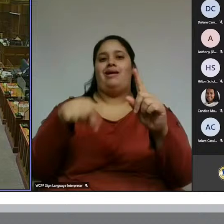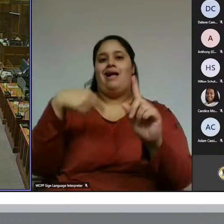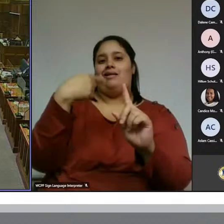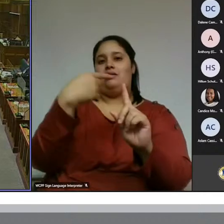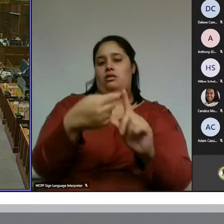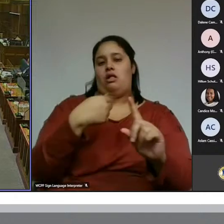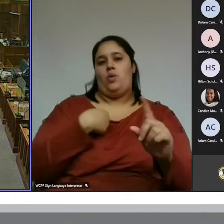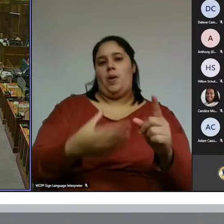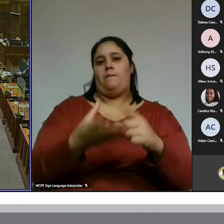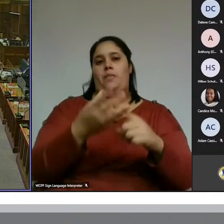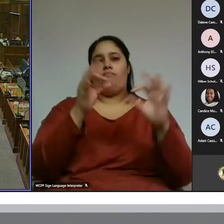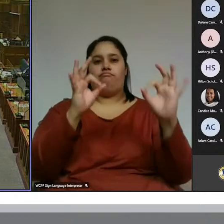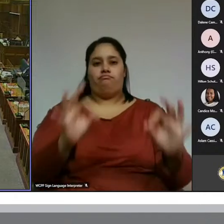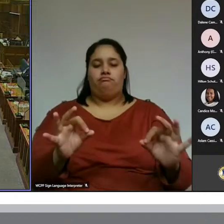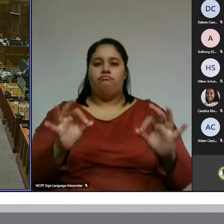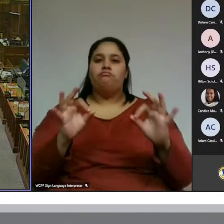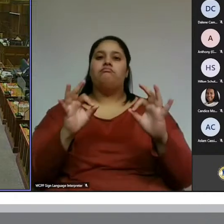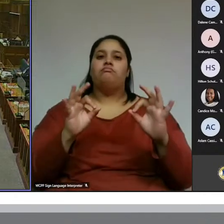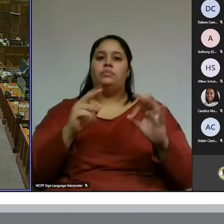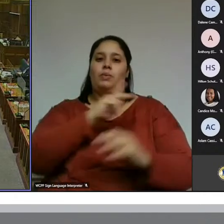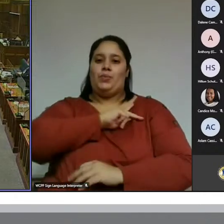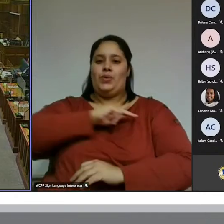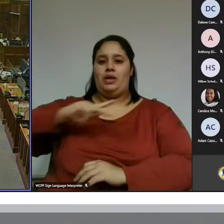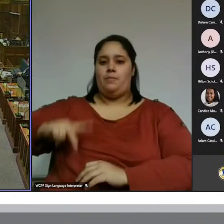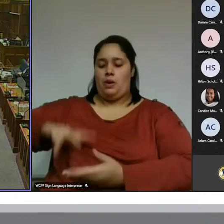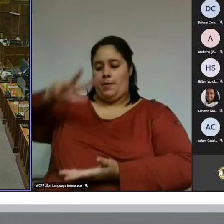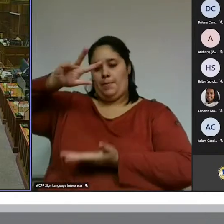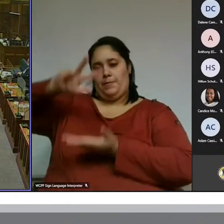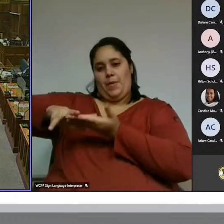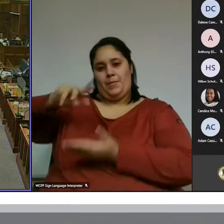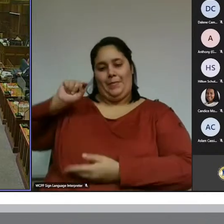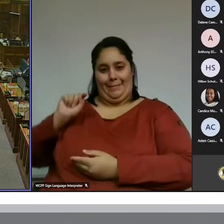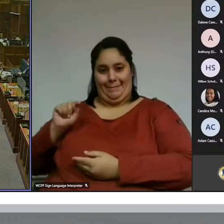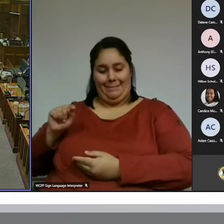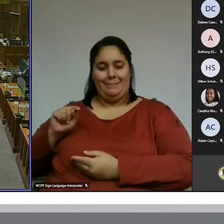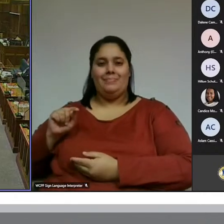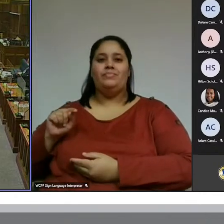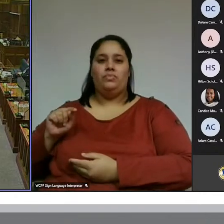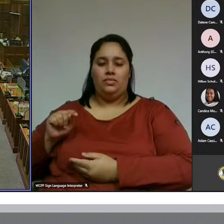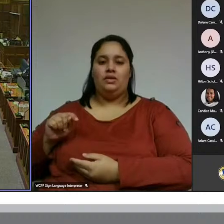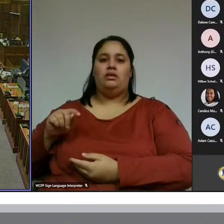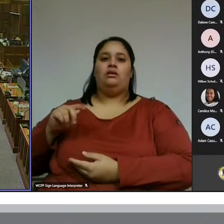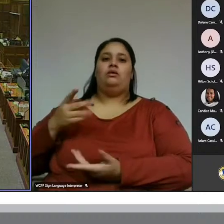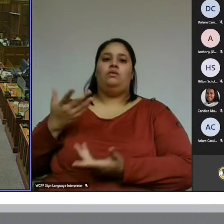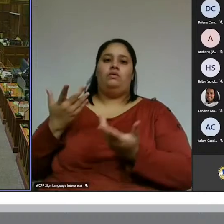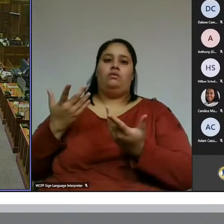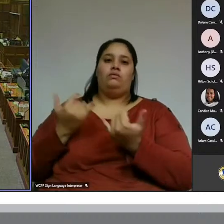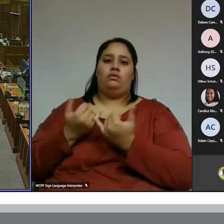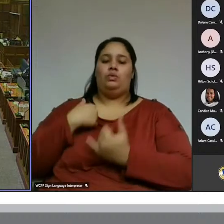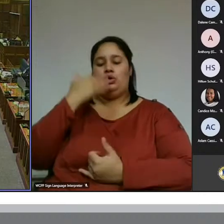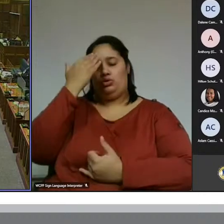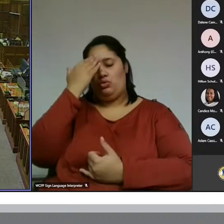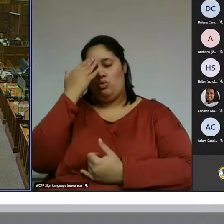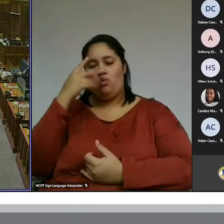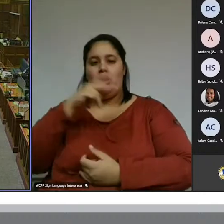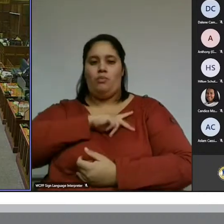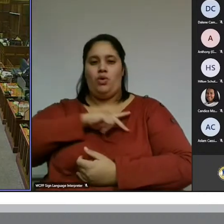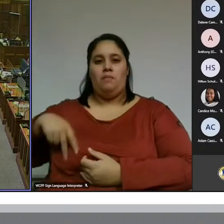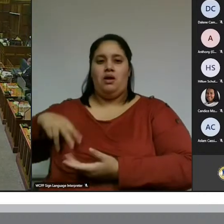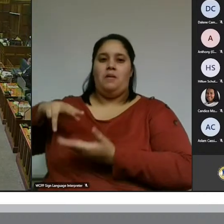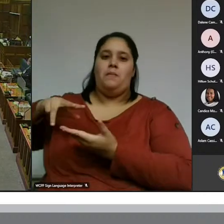is enacted by the Premier and is sent by the Premier. It will be this year